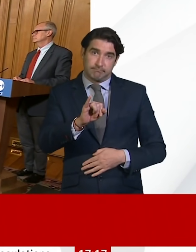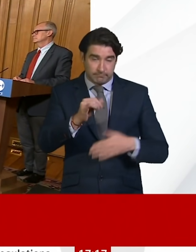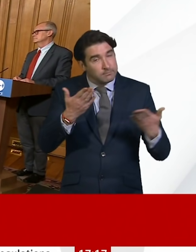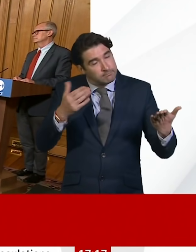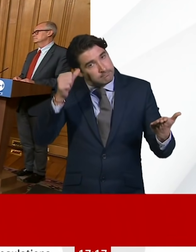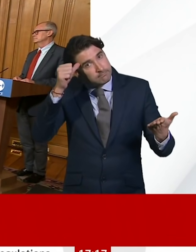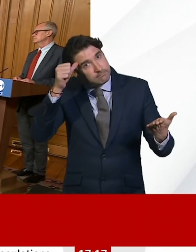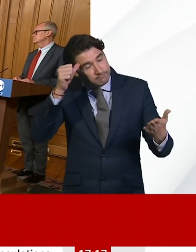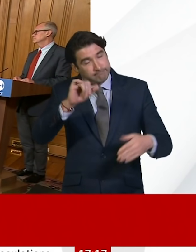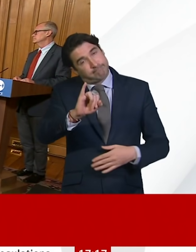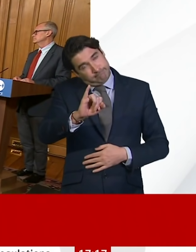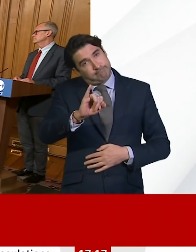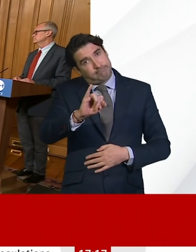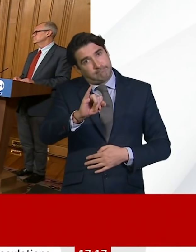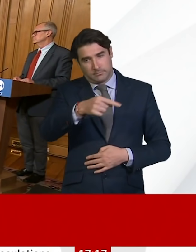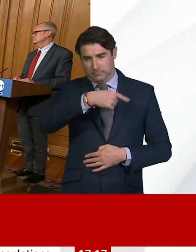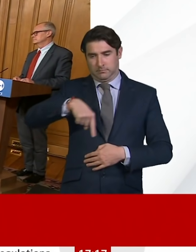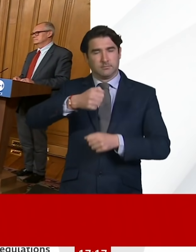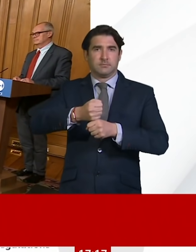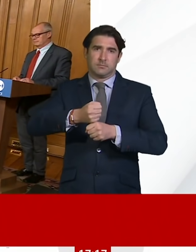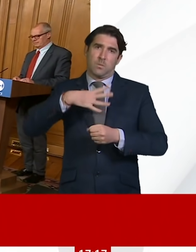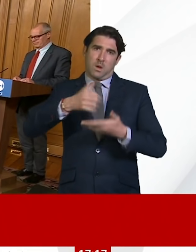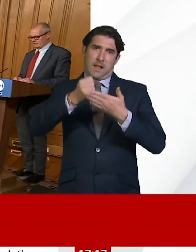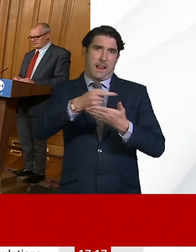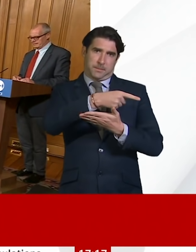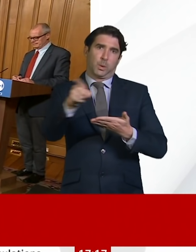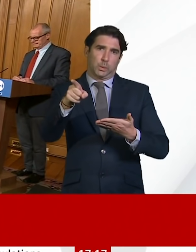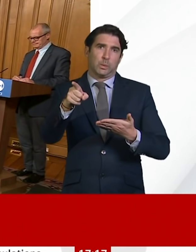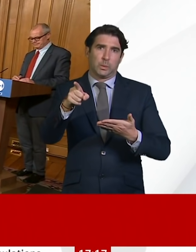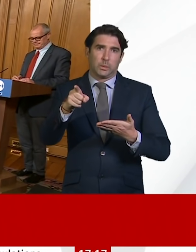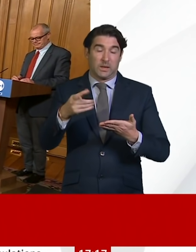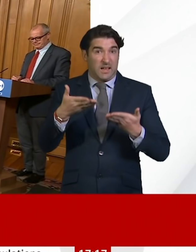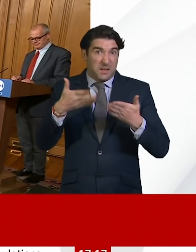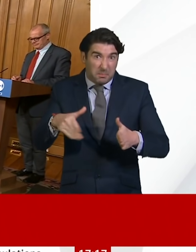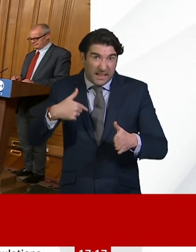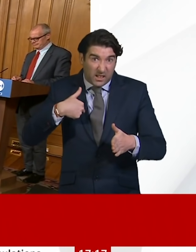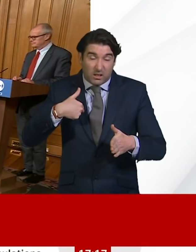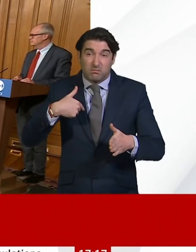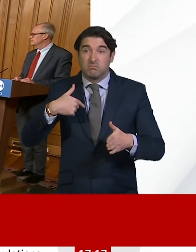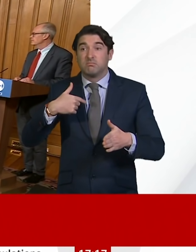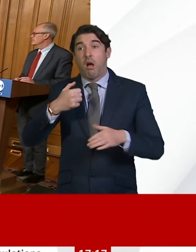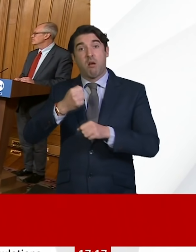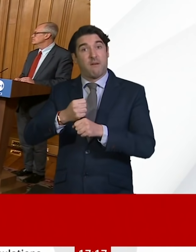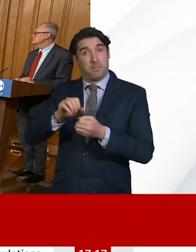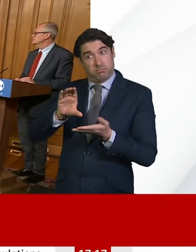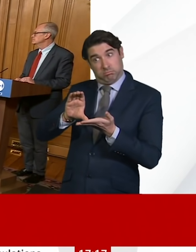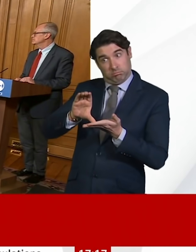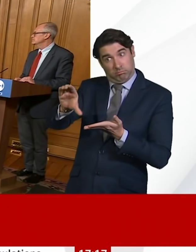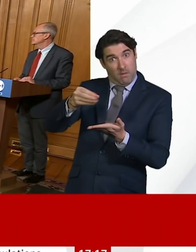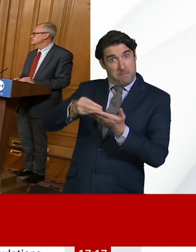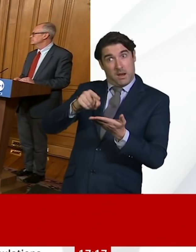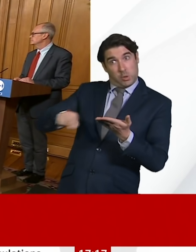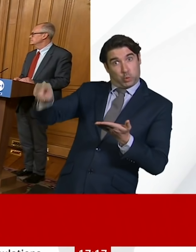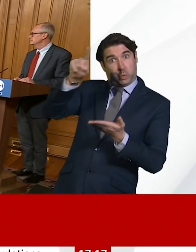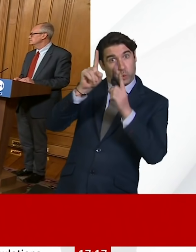And you'll have seen the package that we put in place to support people going back to universities, working with the Vice Chancellors to get COVID-secure universities. And